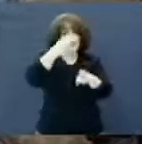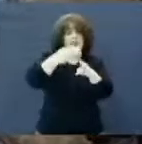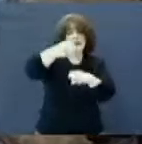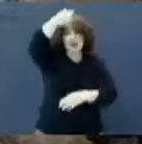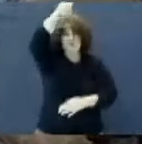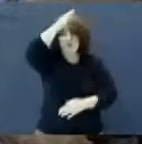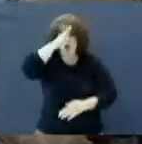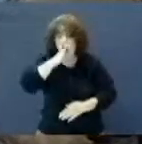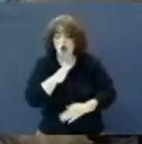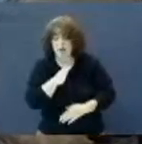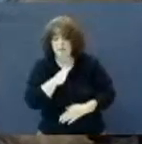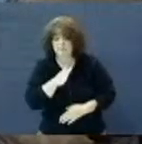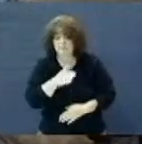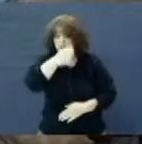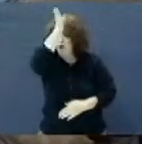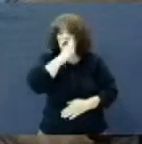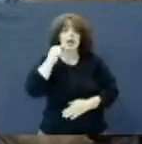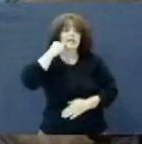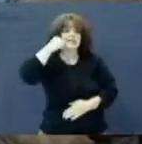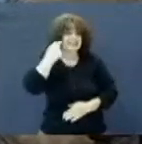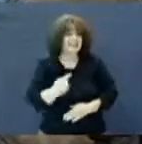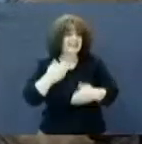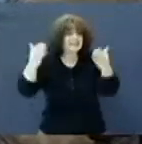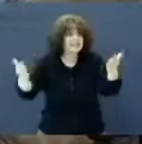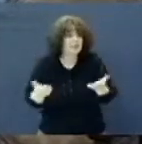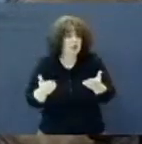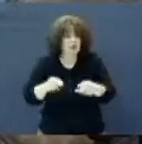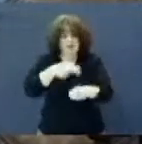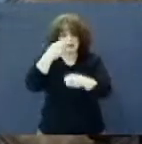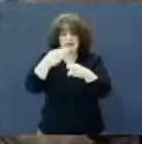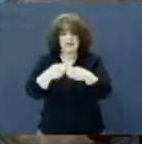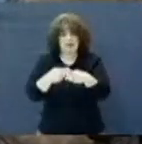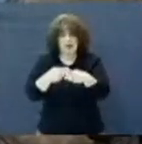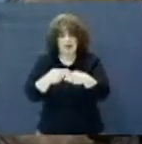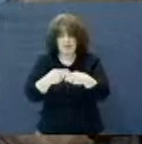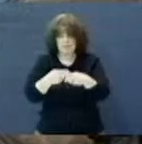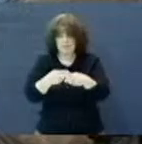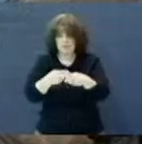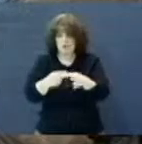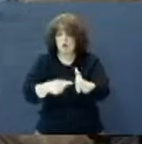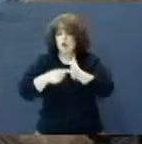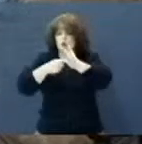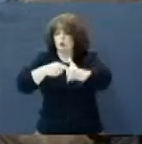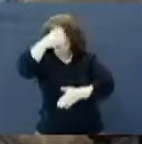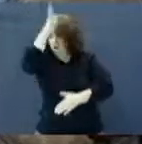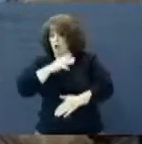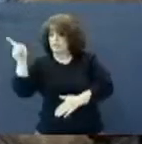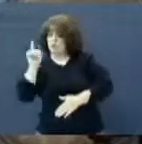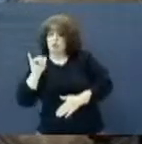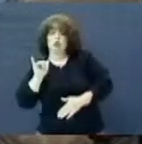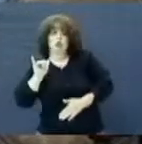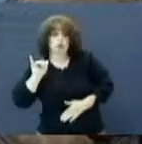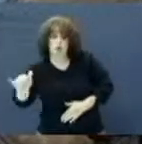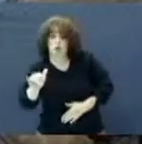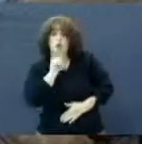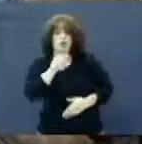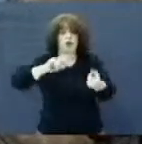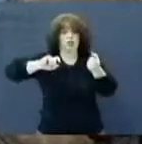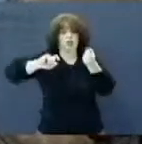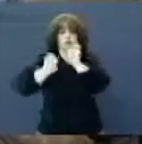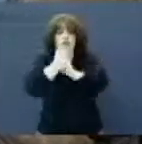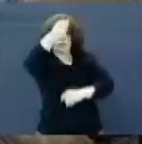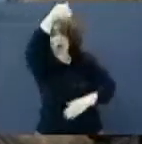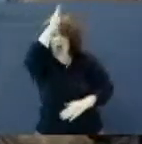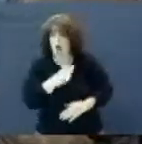God's saying in that verse? That name identifies him as a self-existent, eternal, unchanging, who